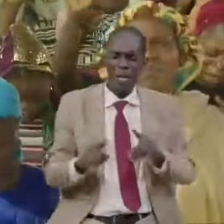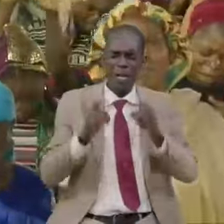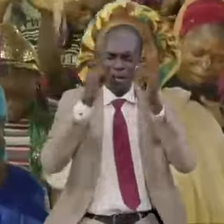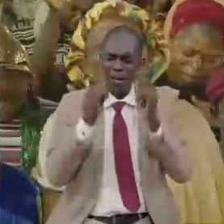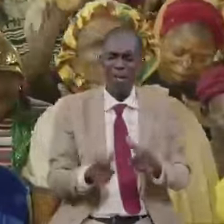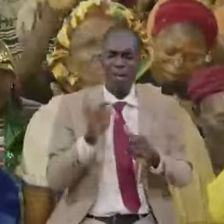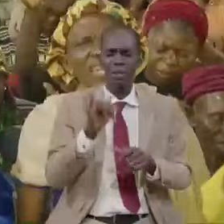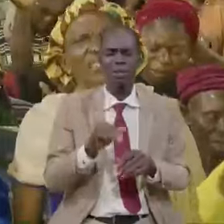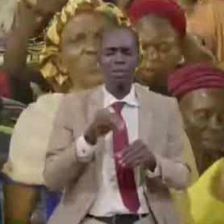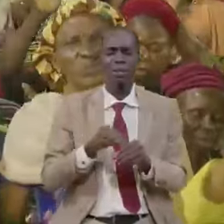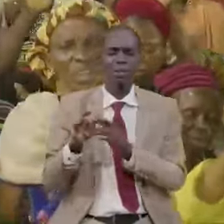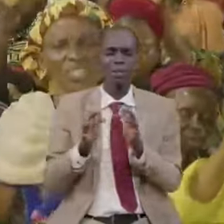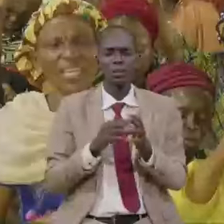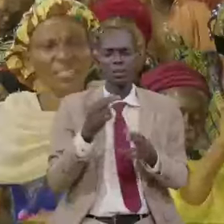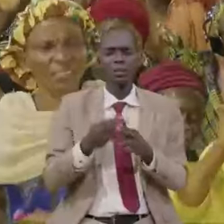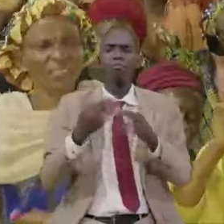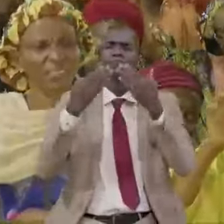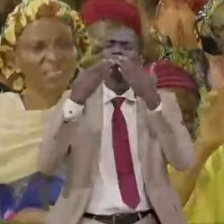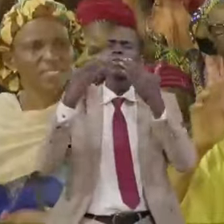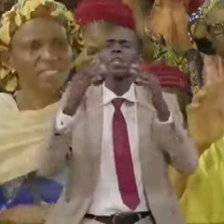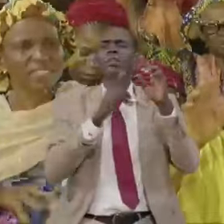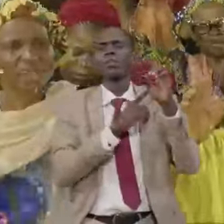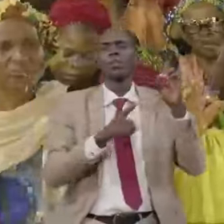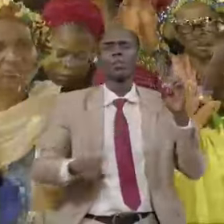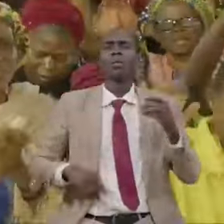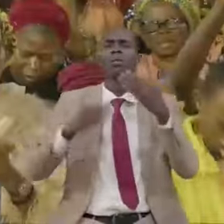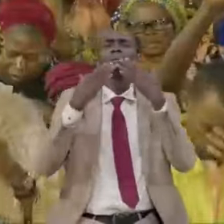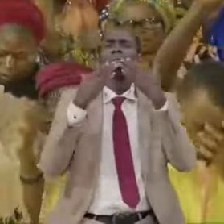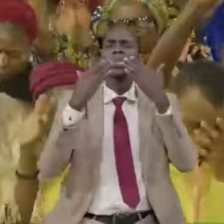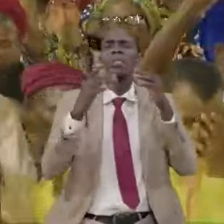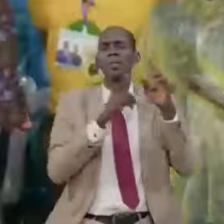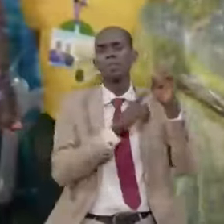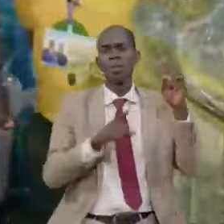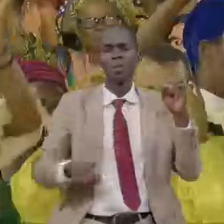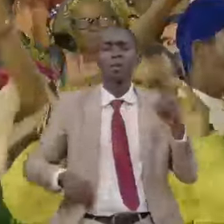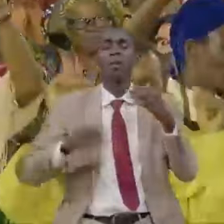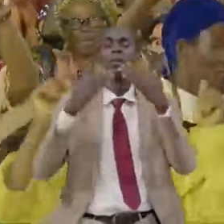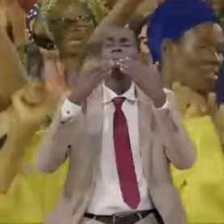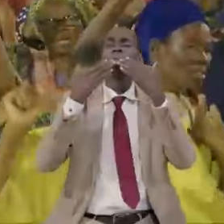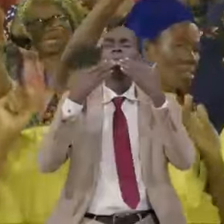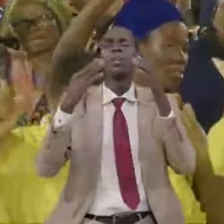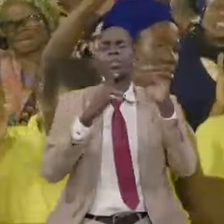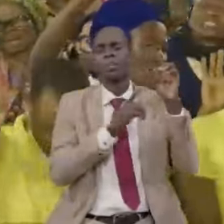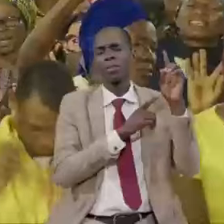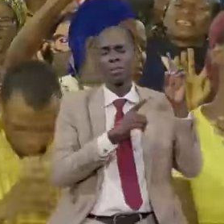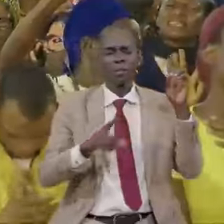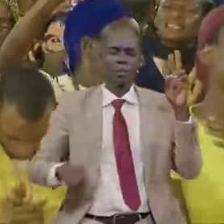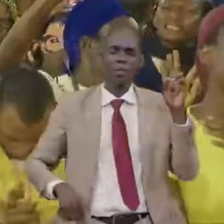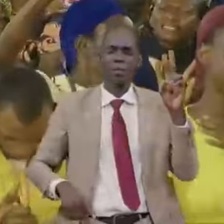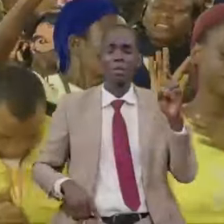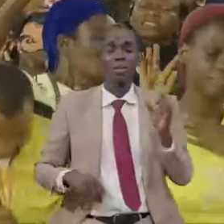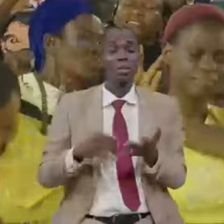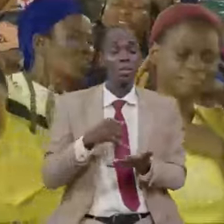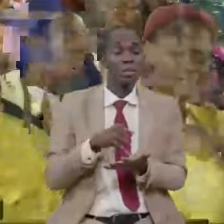Thank you, Lord. Thank you, Lord. Thank you, Lord. It